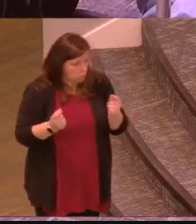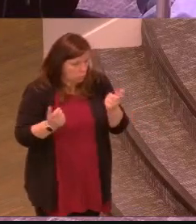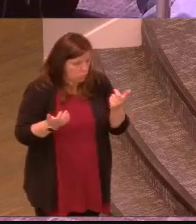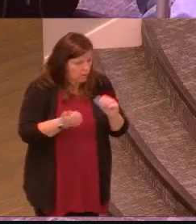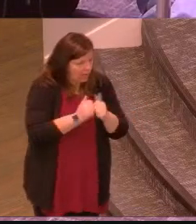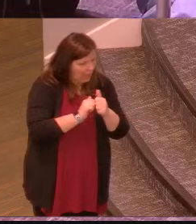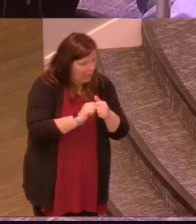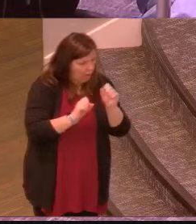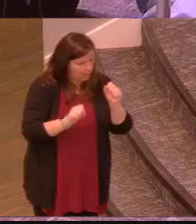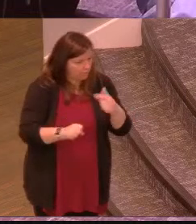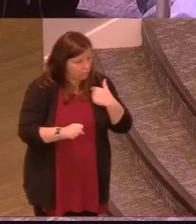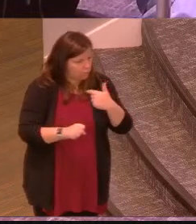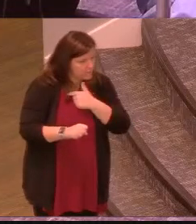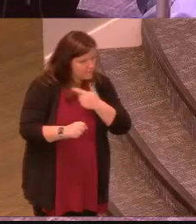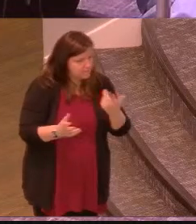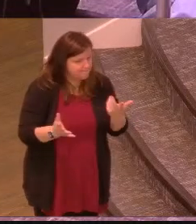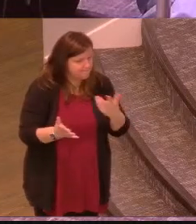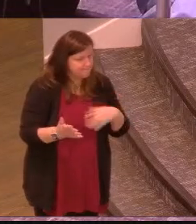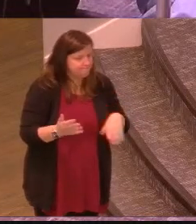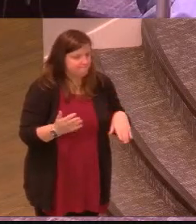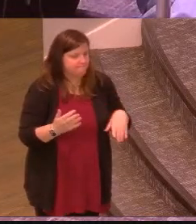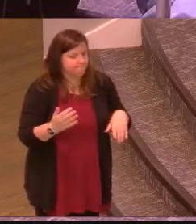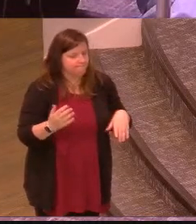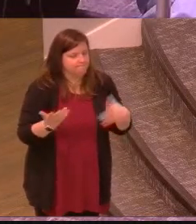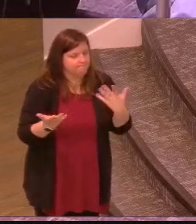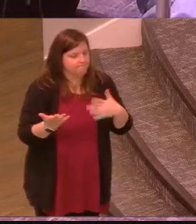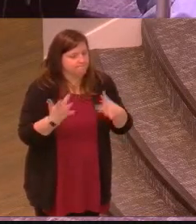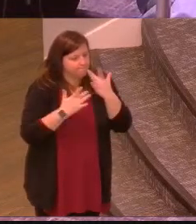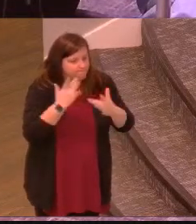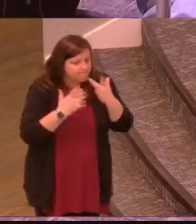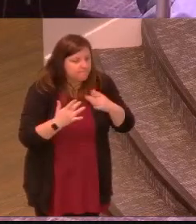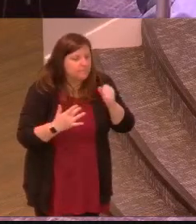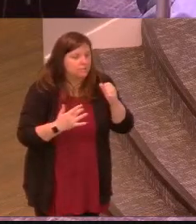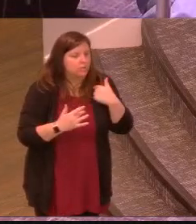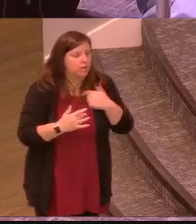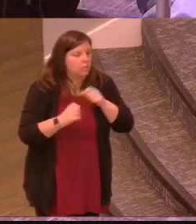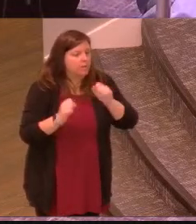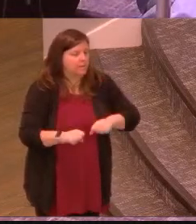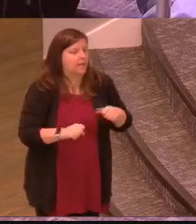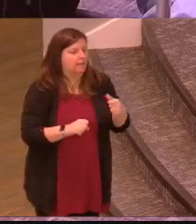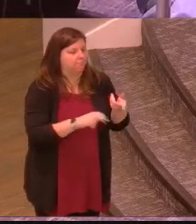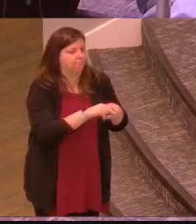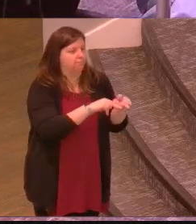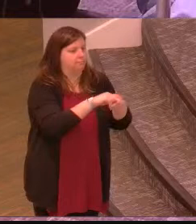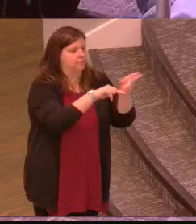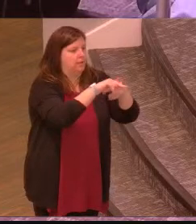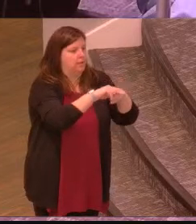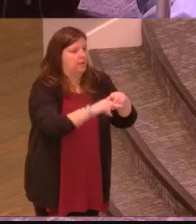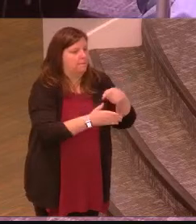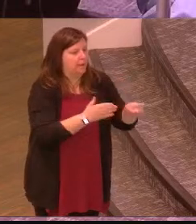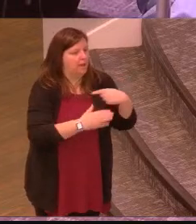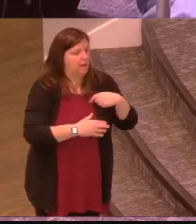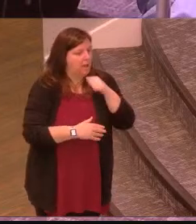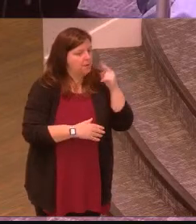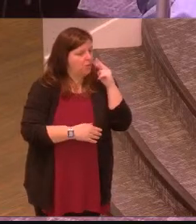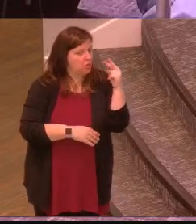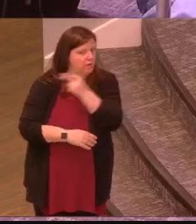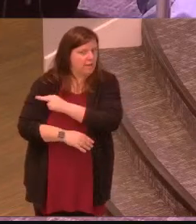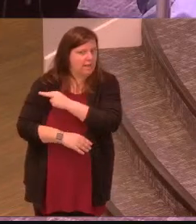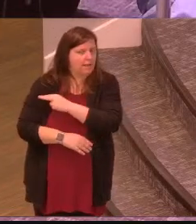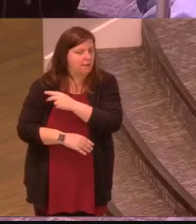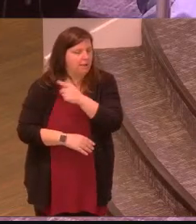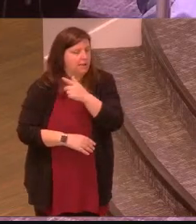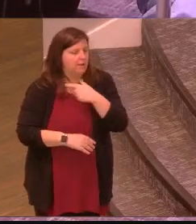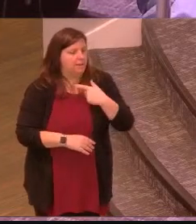push past. I'm not looking at Mr. Schooneman because he's probably like having heart palpitations right now because he's had